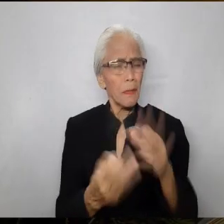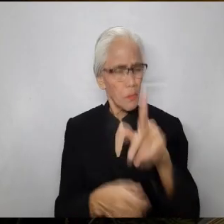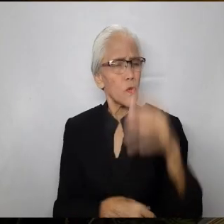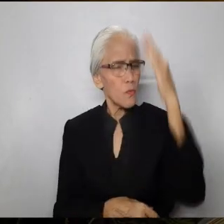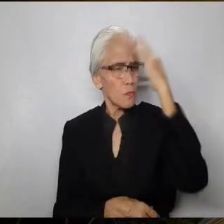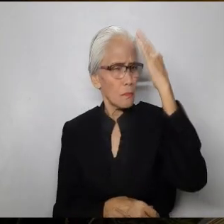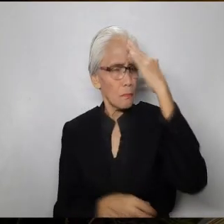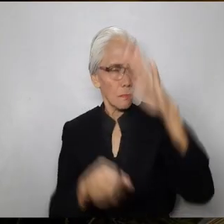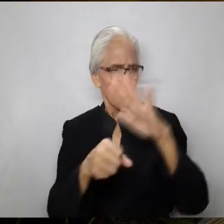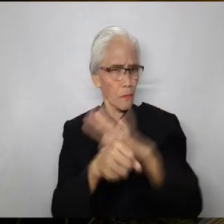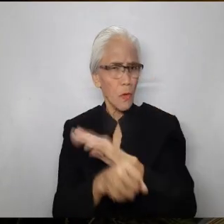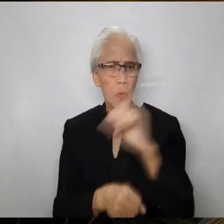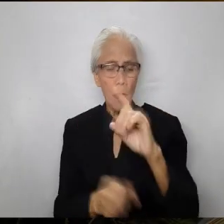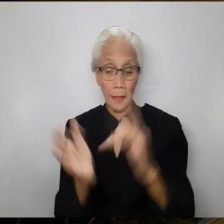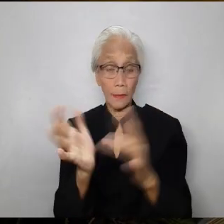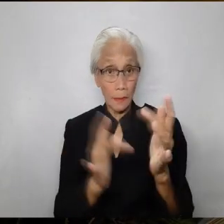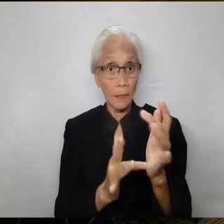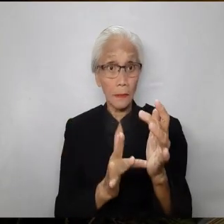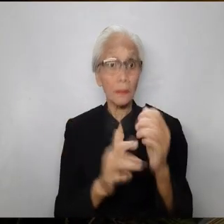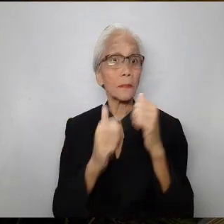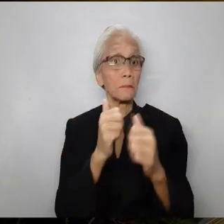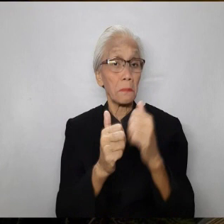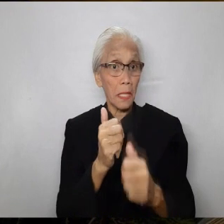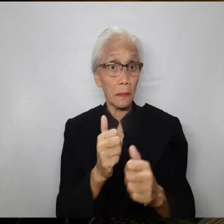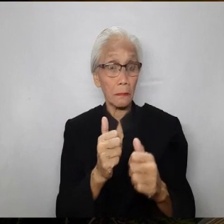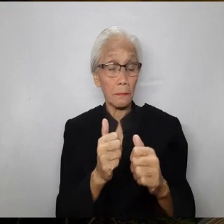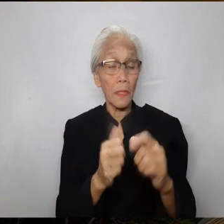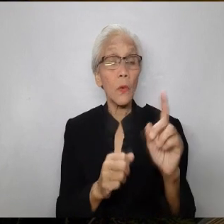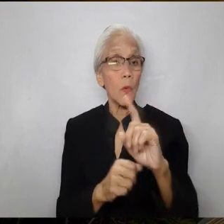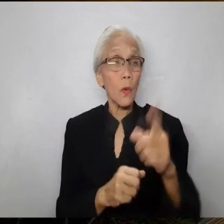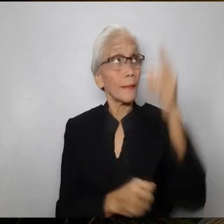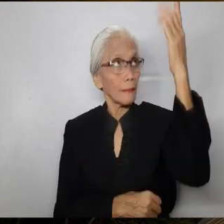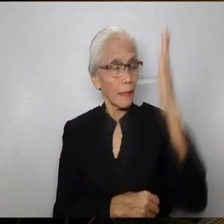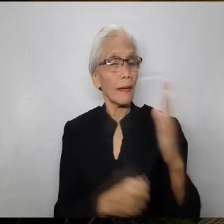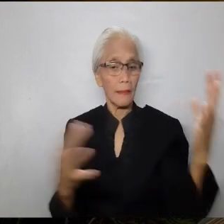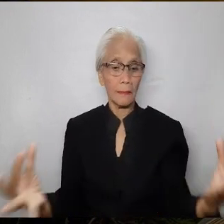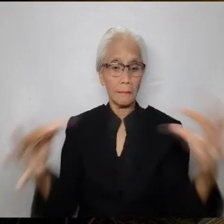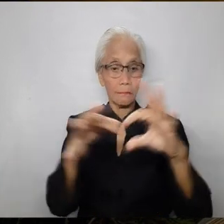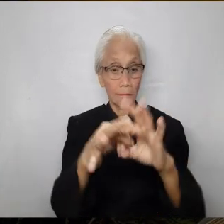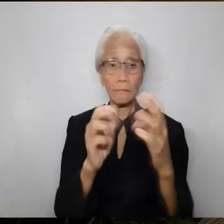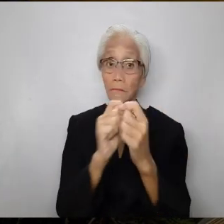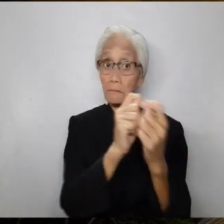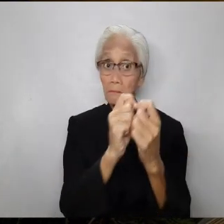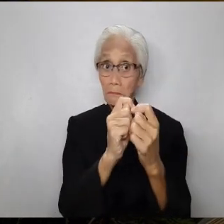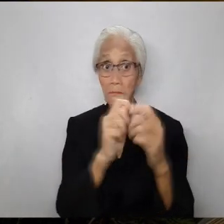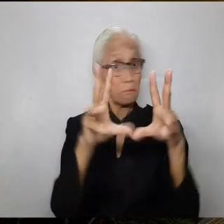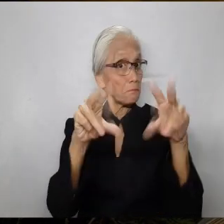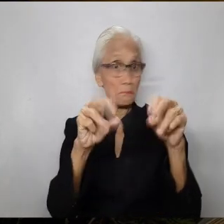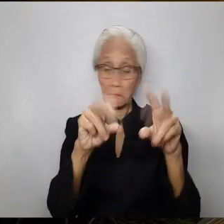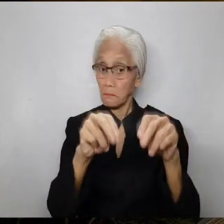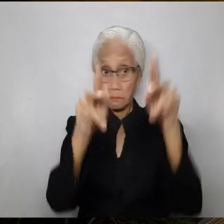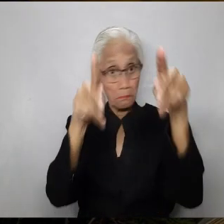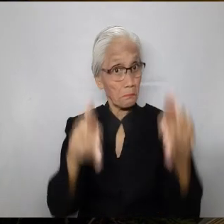life, you would fully understand what Jesus meant when he said, "Therefore, what God has